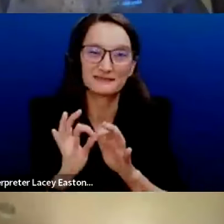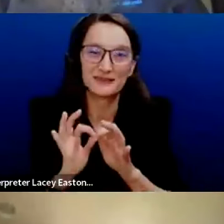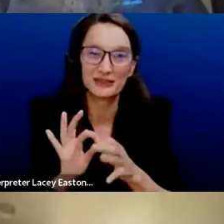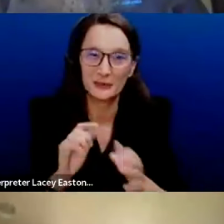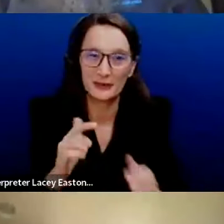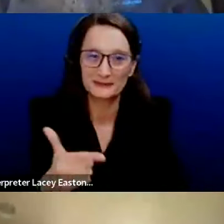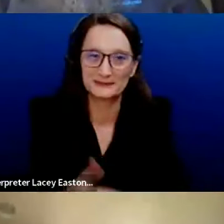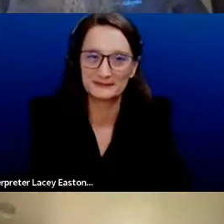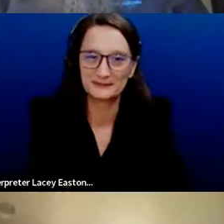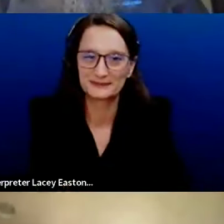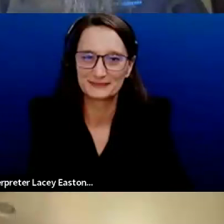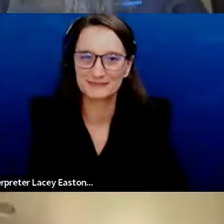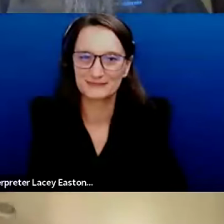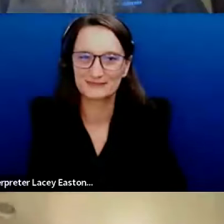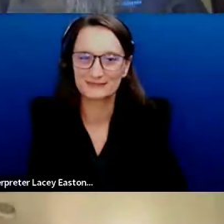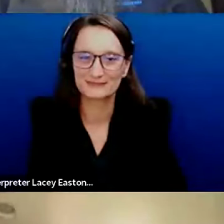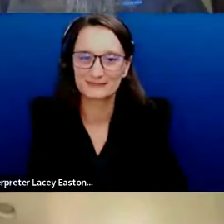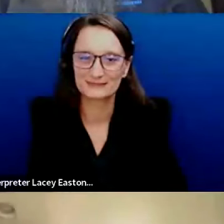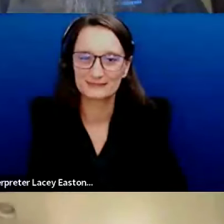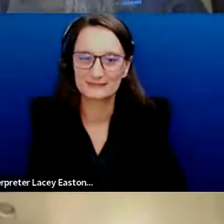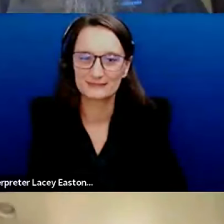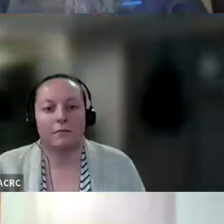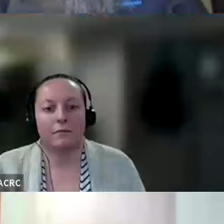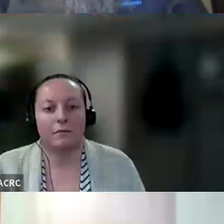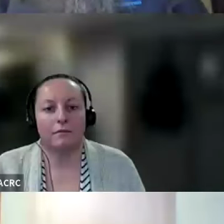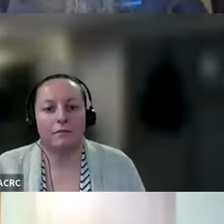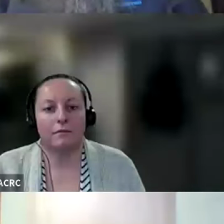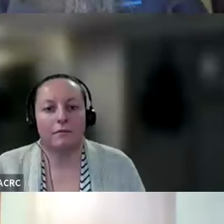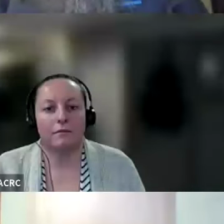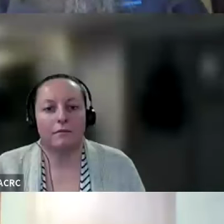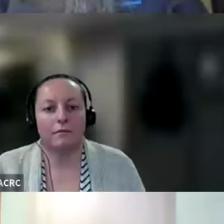at the regional center with a Filipino background, and